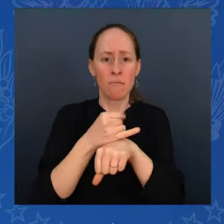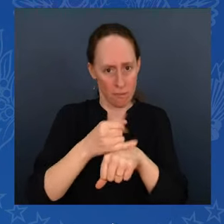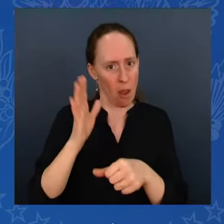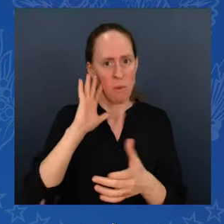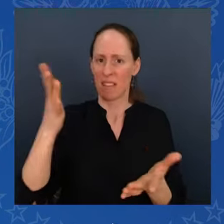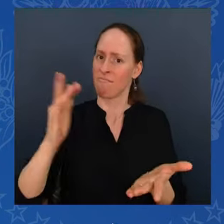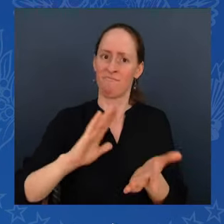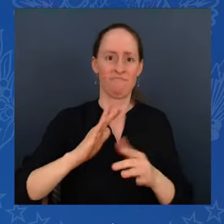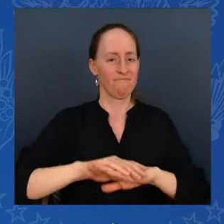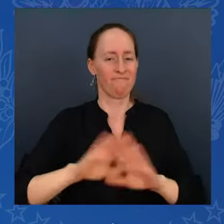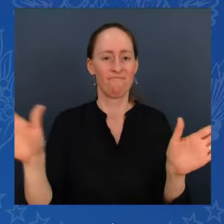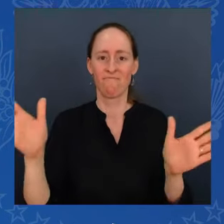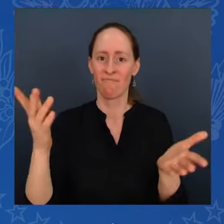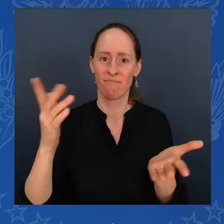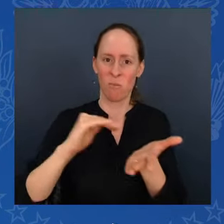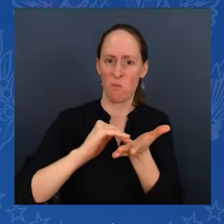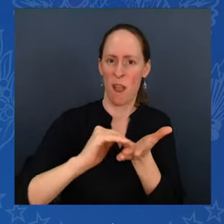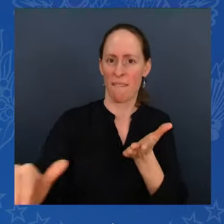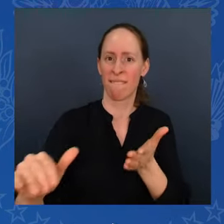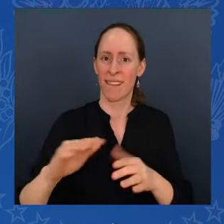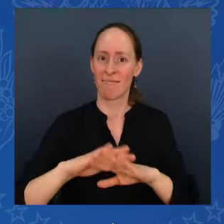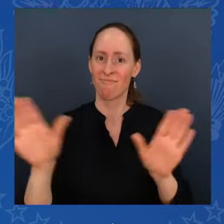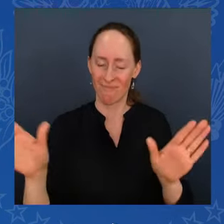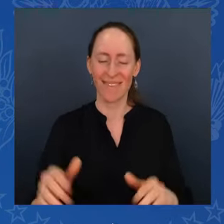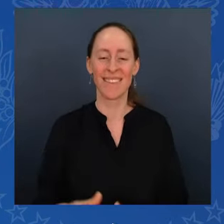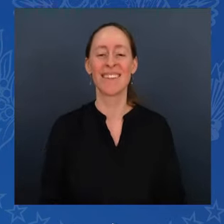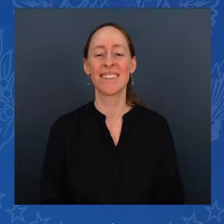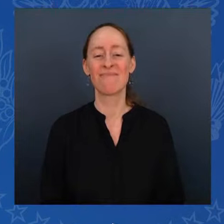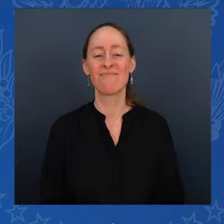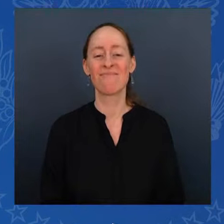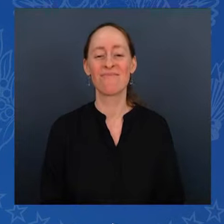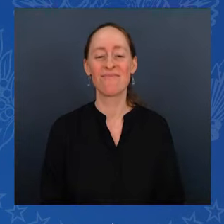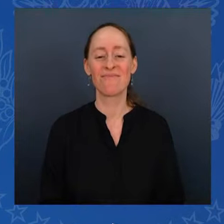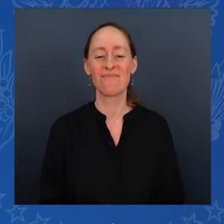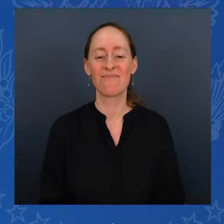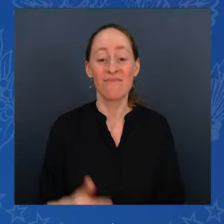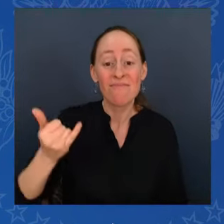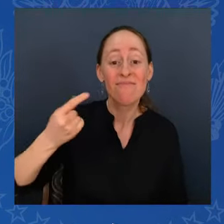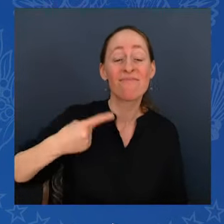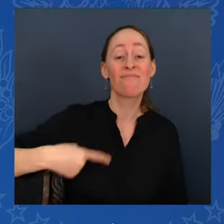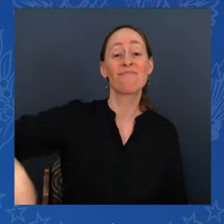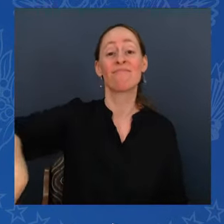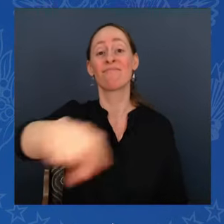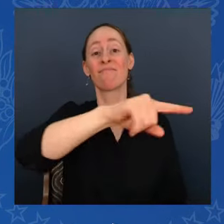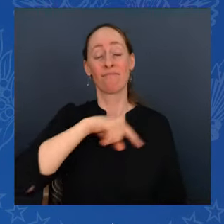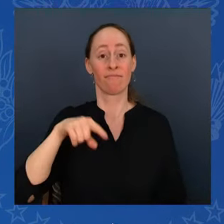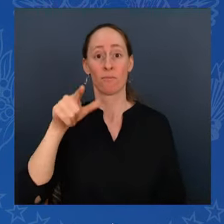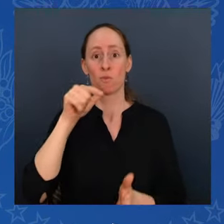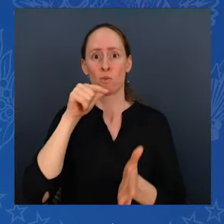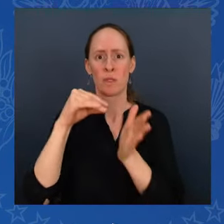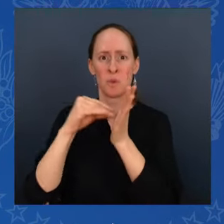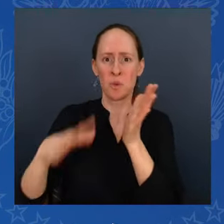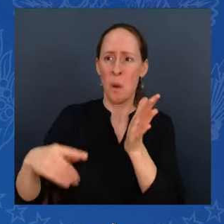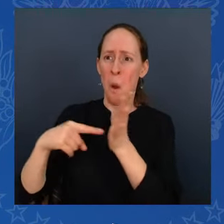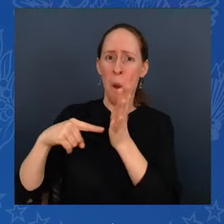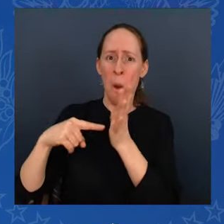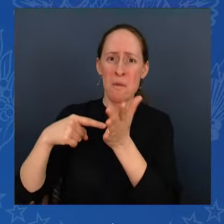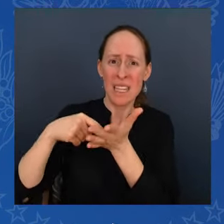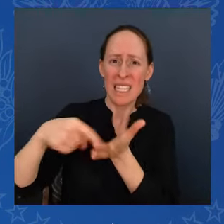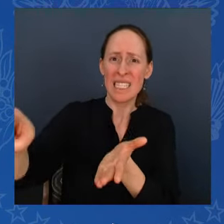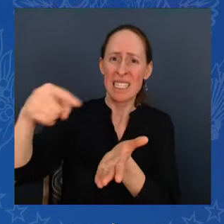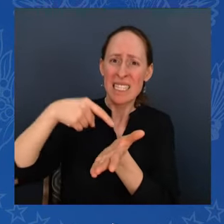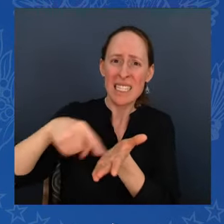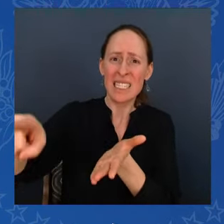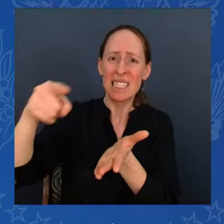we plan to cancel student debt for borrowers who still owe student loans, even though they started repaying them more than 2 decades